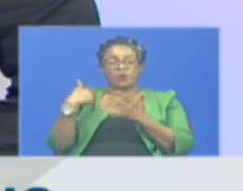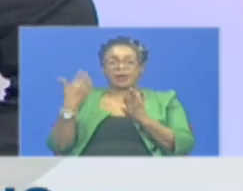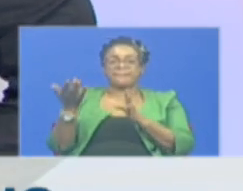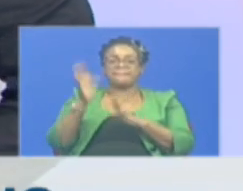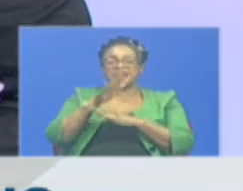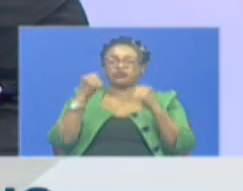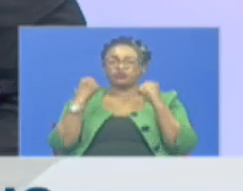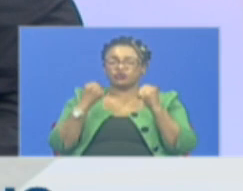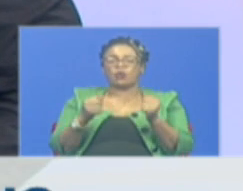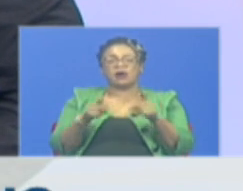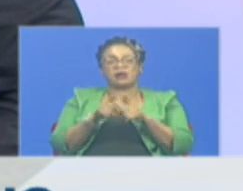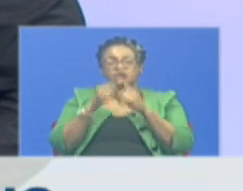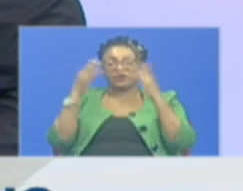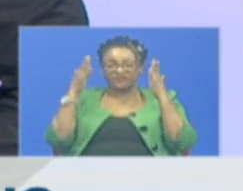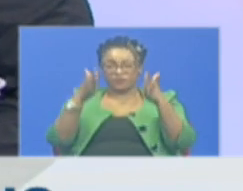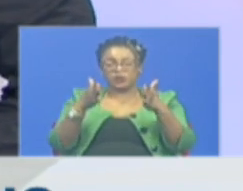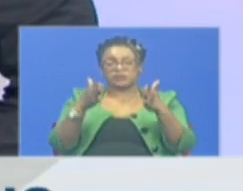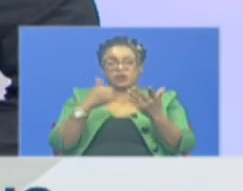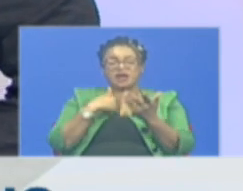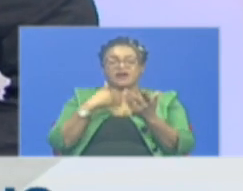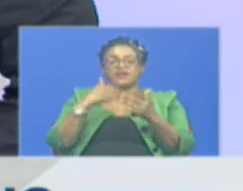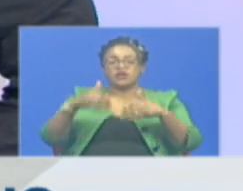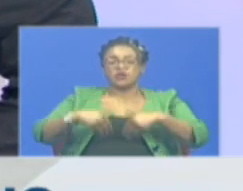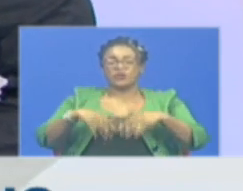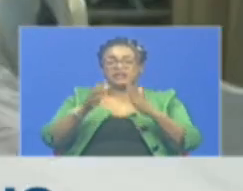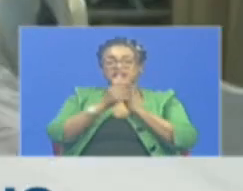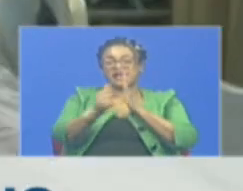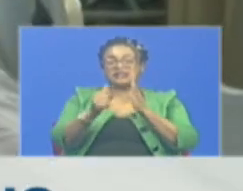focuses on developing youth talents in the sport.